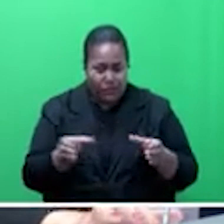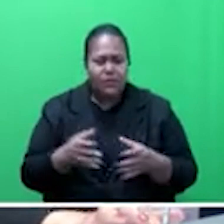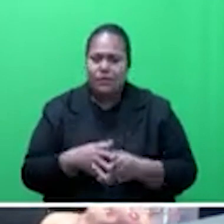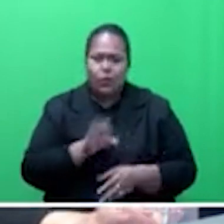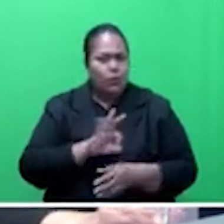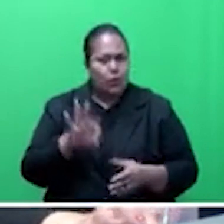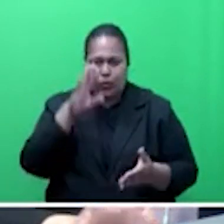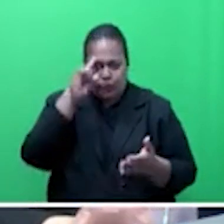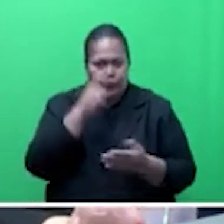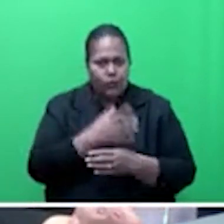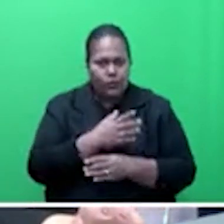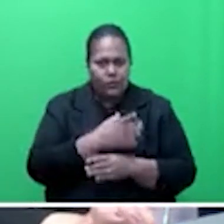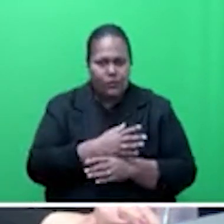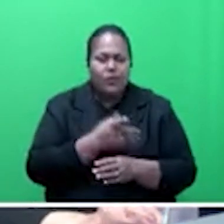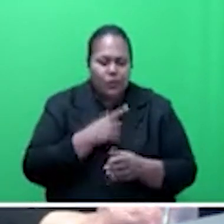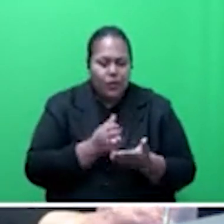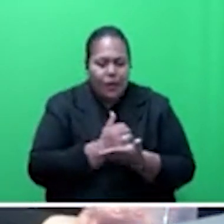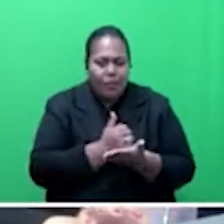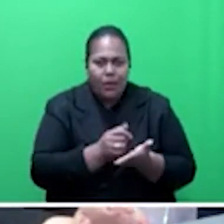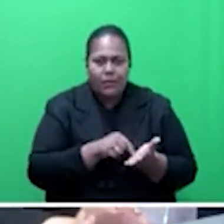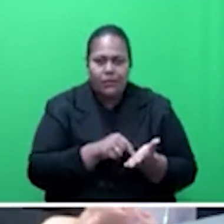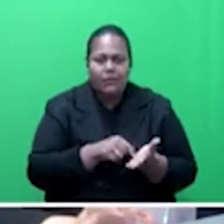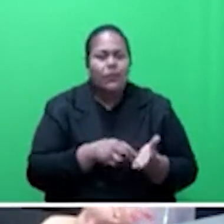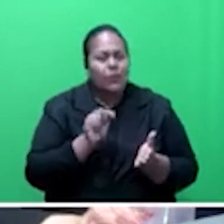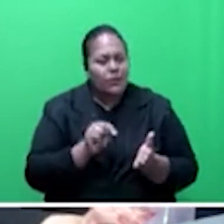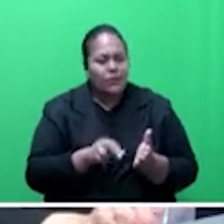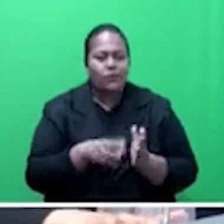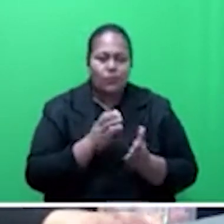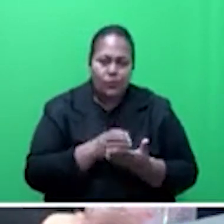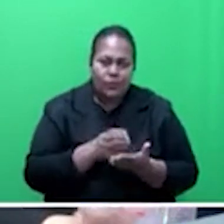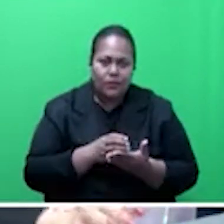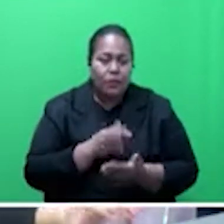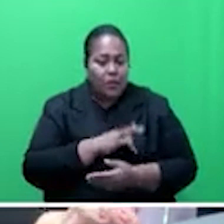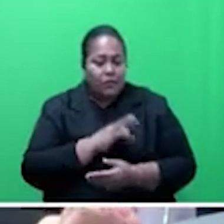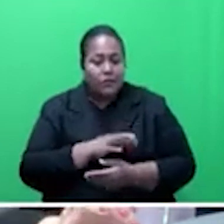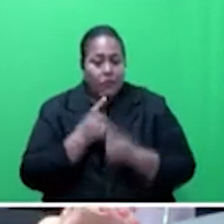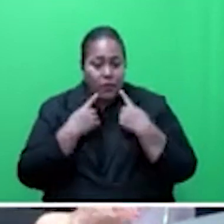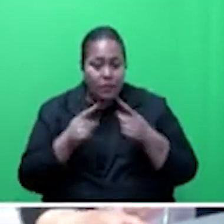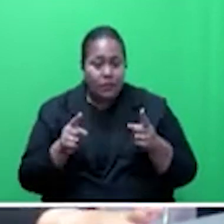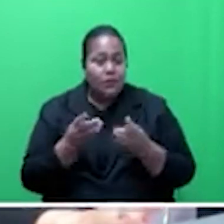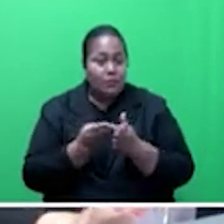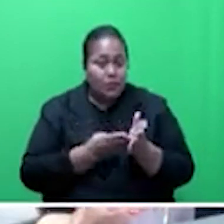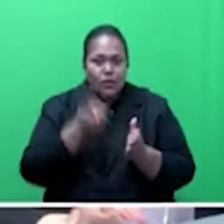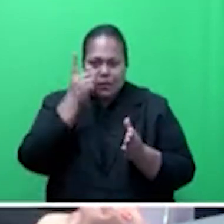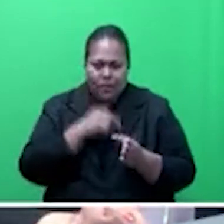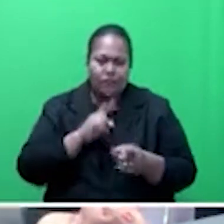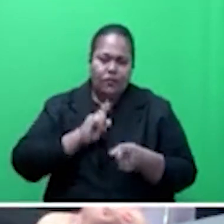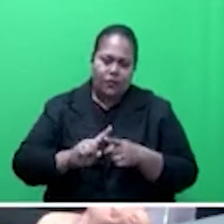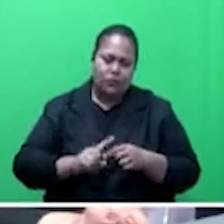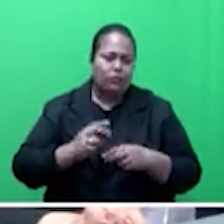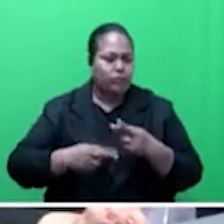of the coding numbers. That's all we're trying to do. So the benefits that were announced in the budget can be rolled out without